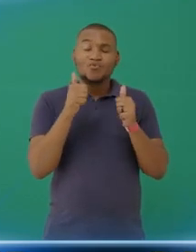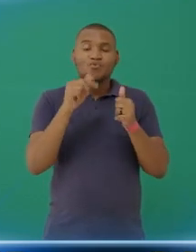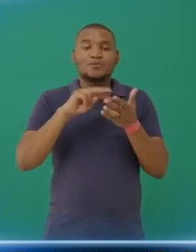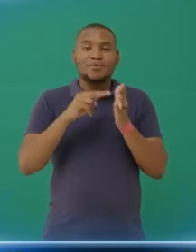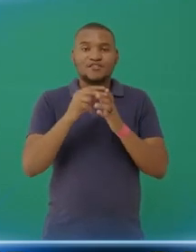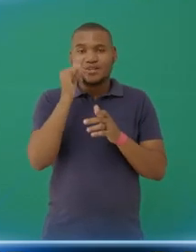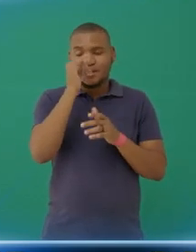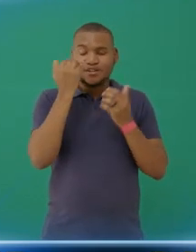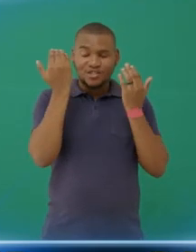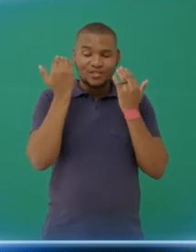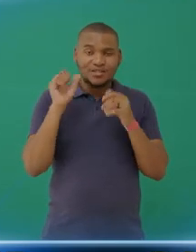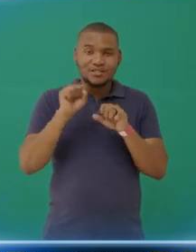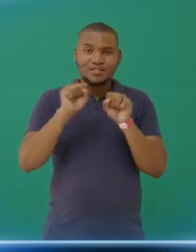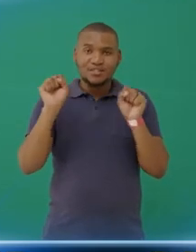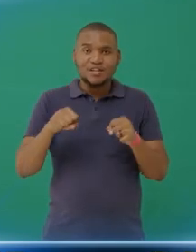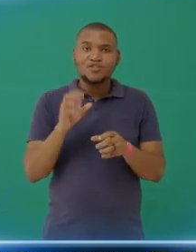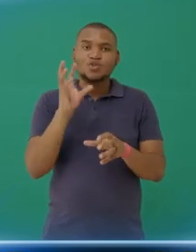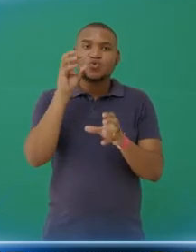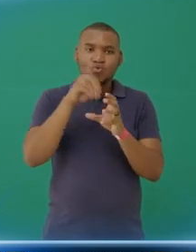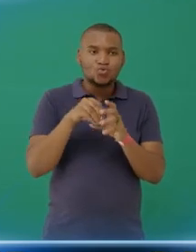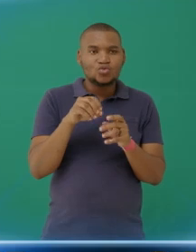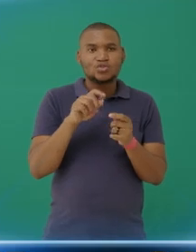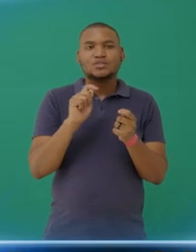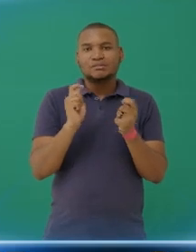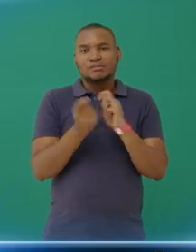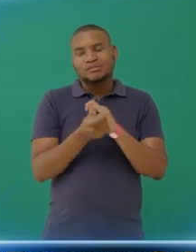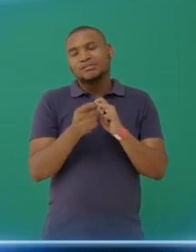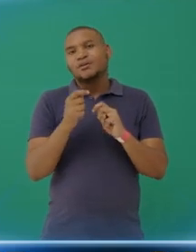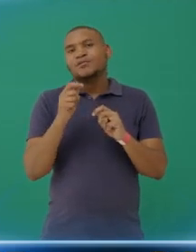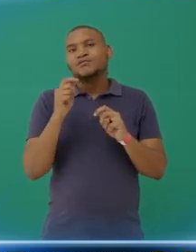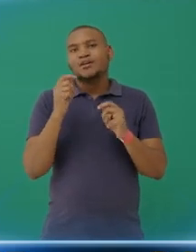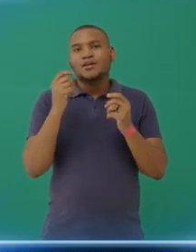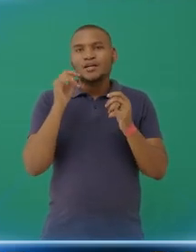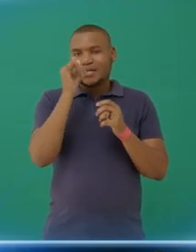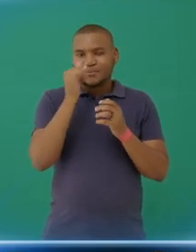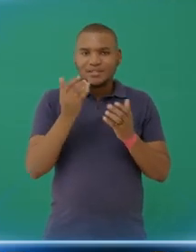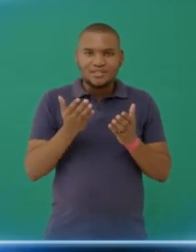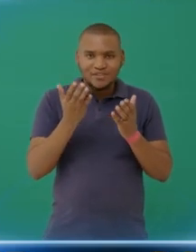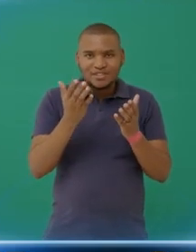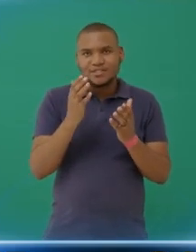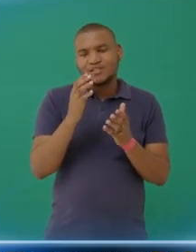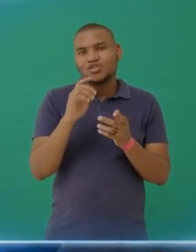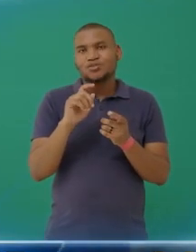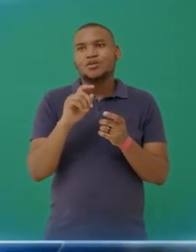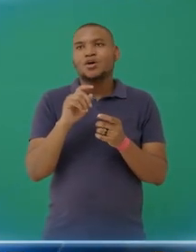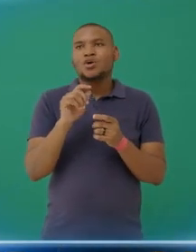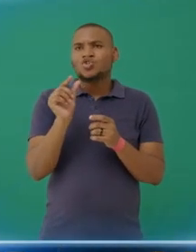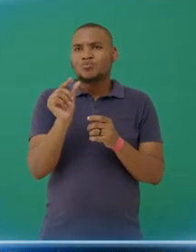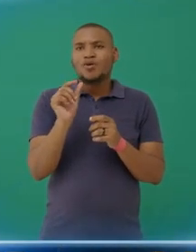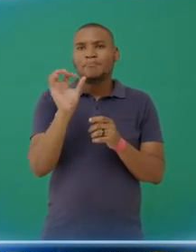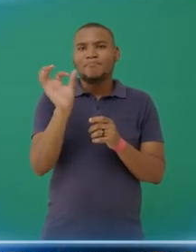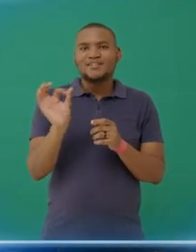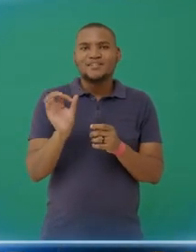also includes the rejuvenation of the correctional services regime, where a very small percentage of the budget,